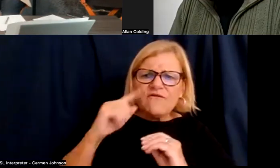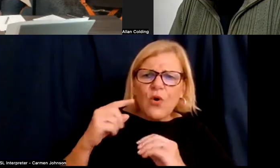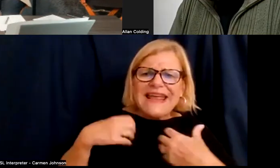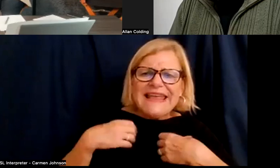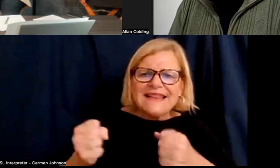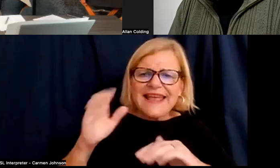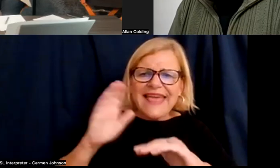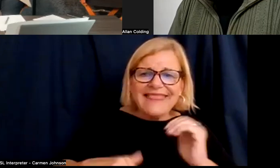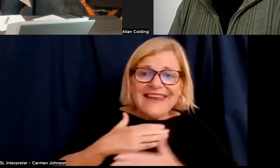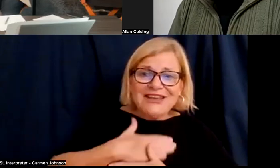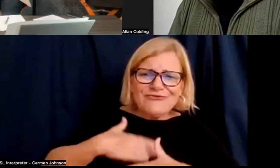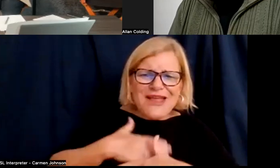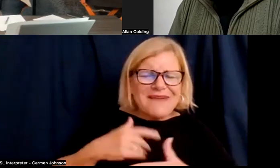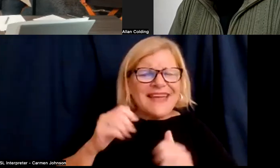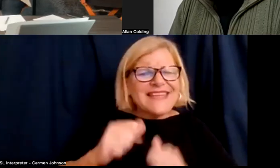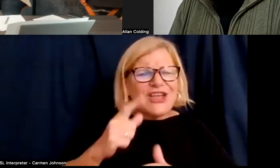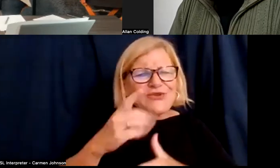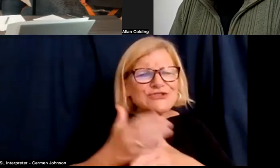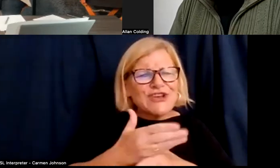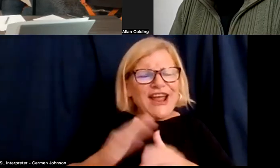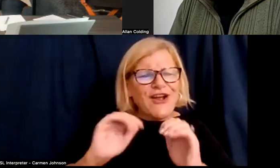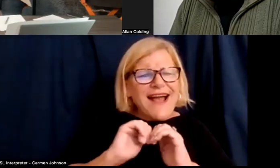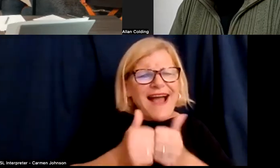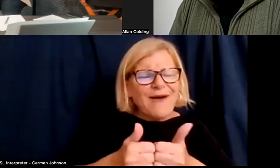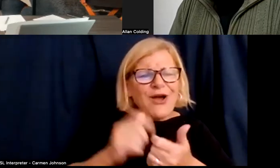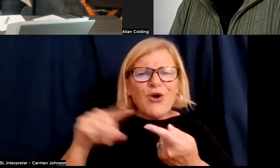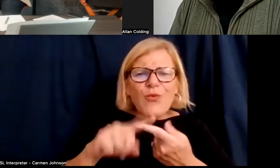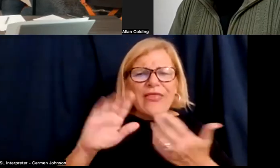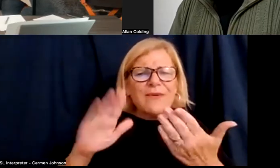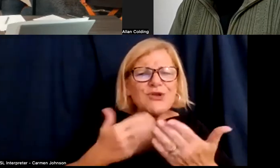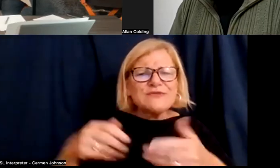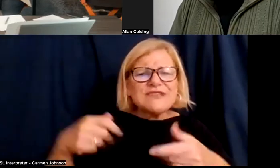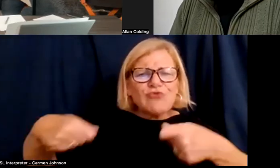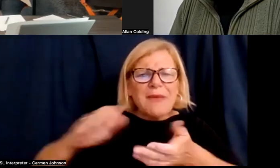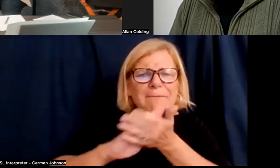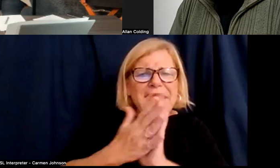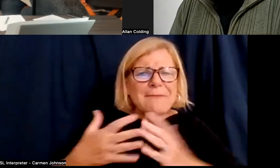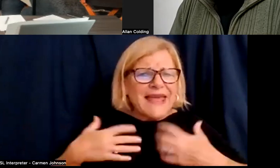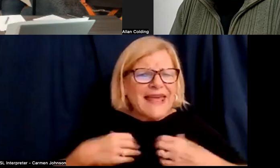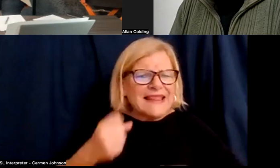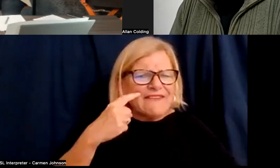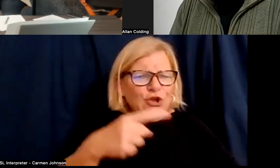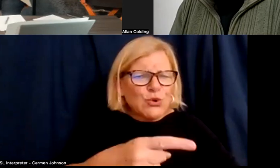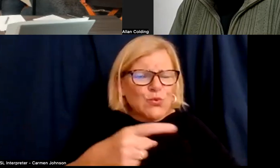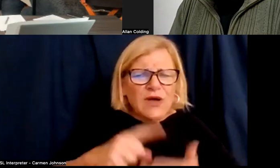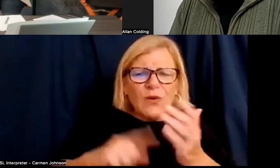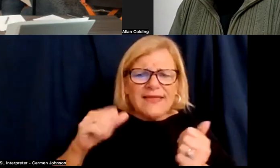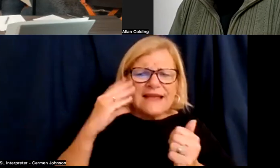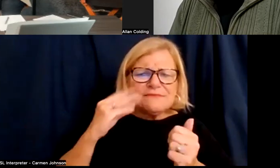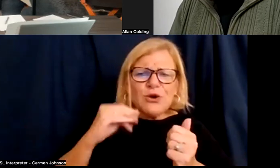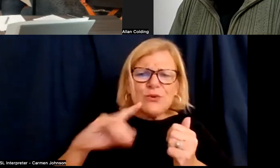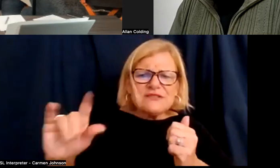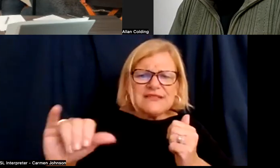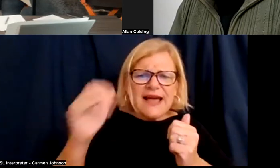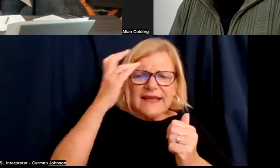than entertainment. Can you share how, when the music drumming became healing for you and what that experience was